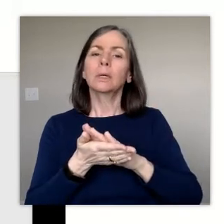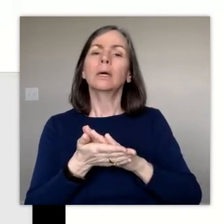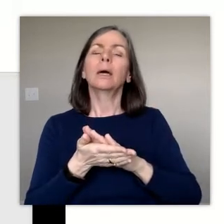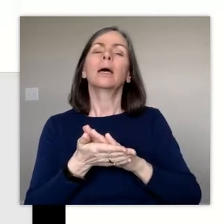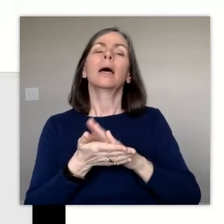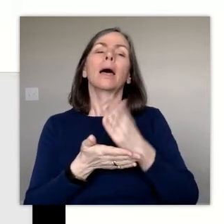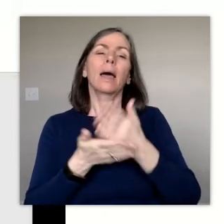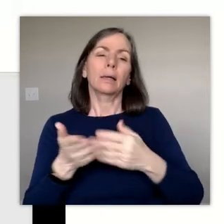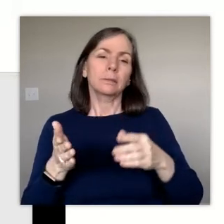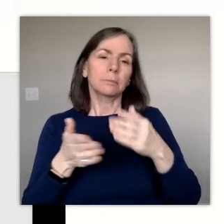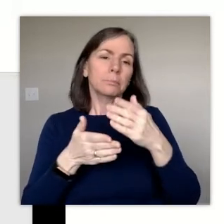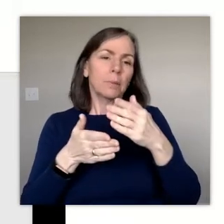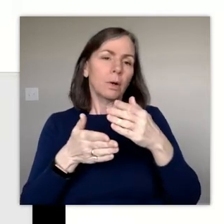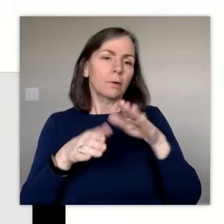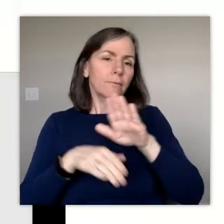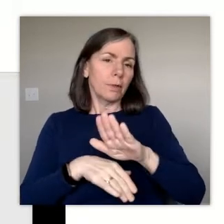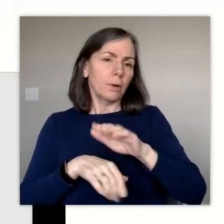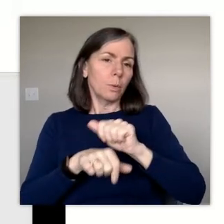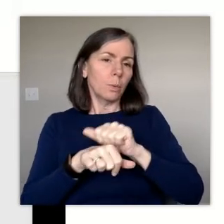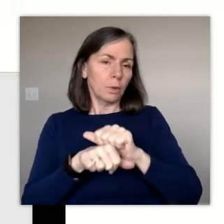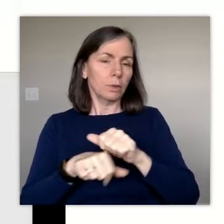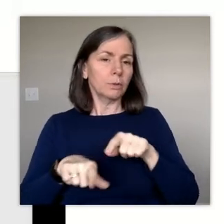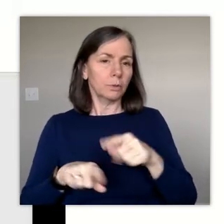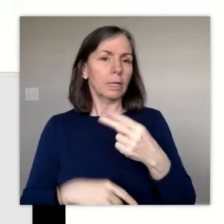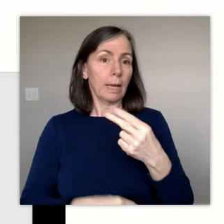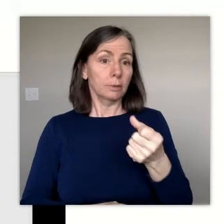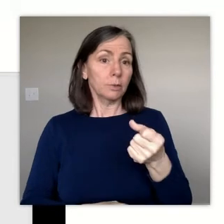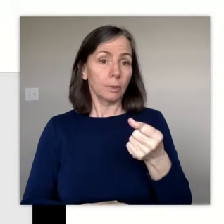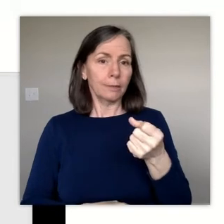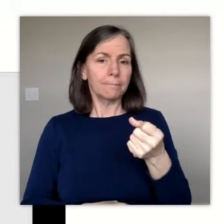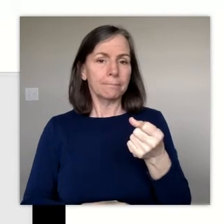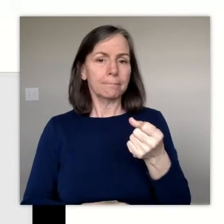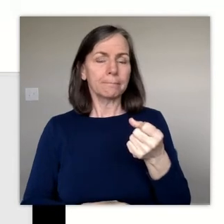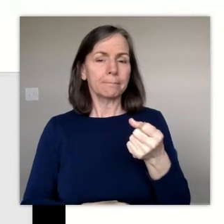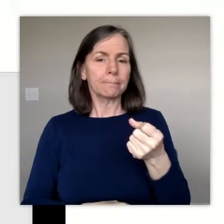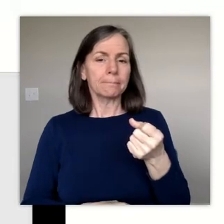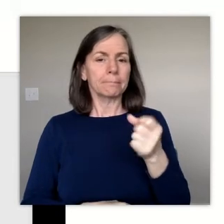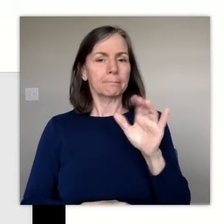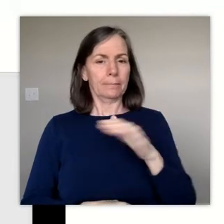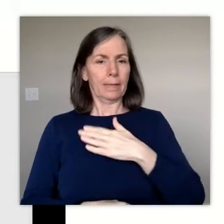part of their work in high school.